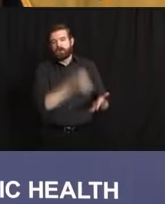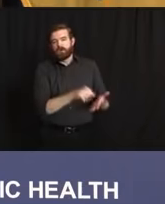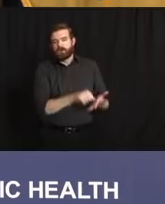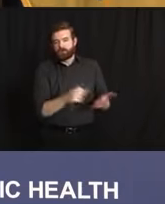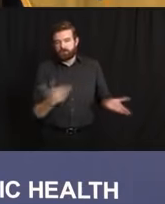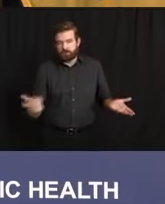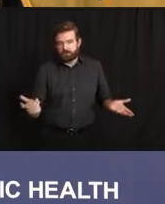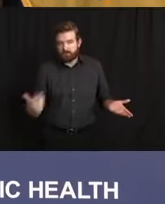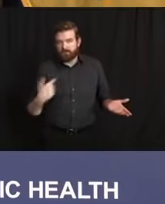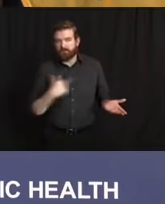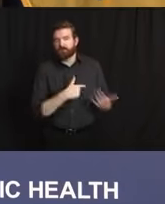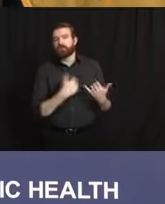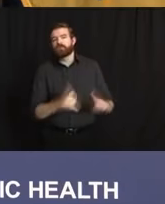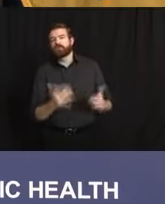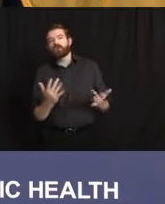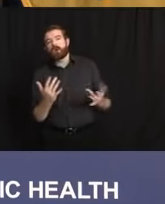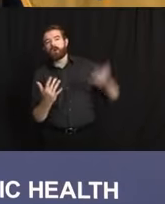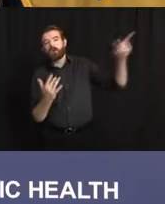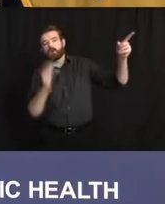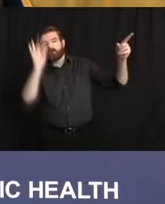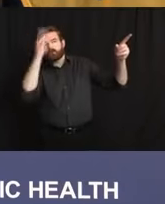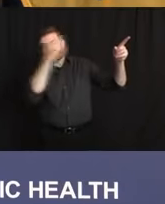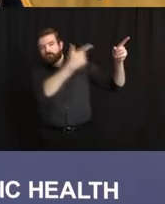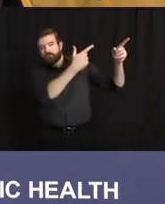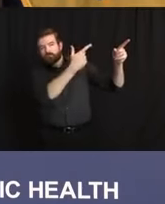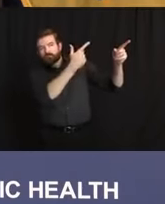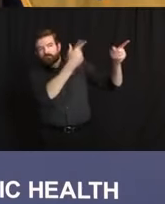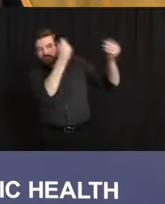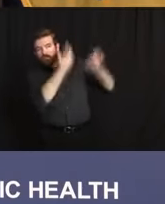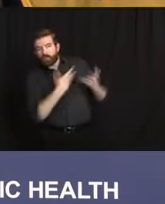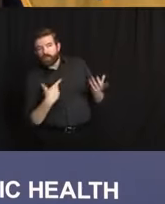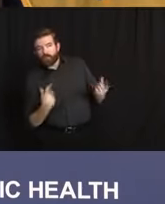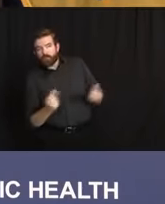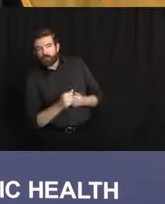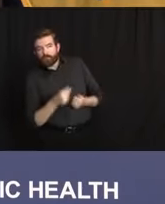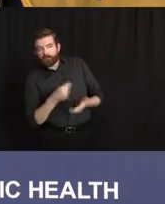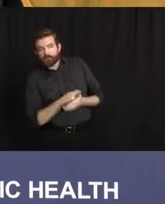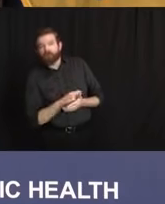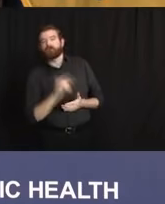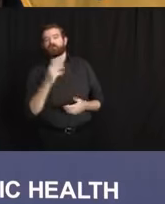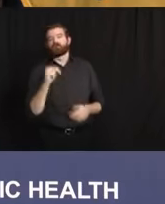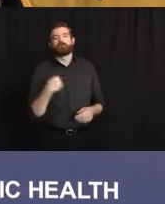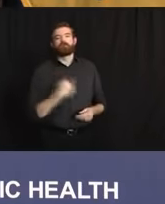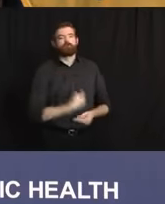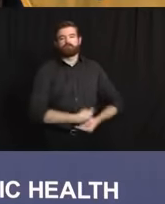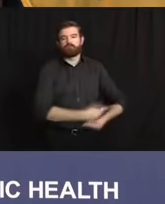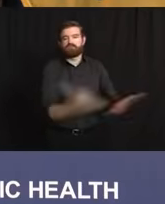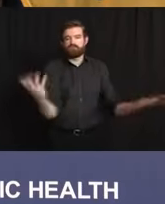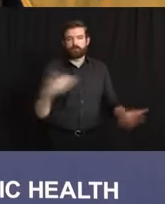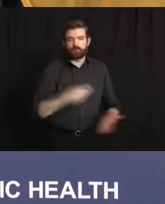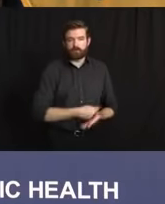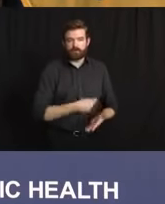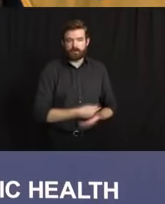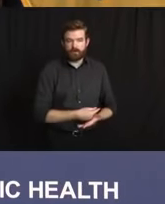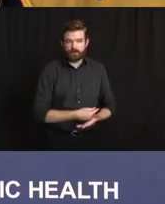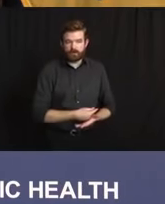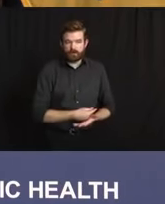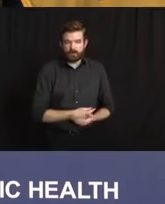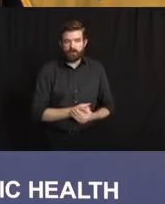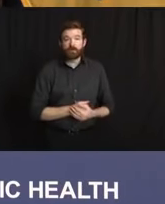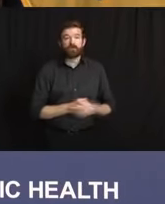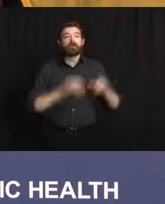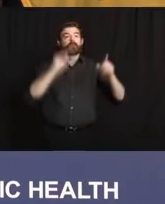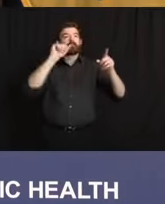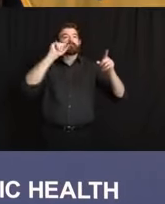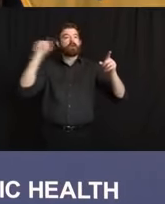those monies. Matt, would you add anything to that? Yeah, and I would note that we presented the legislature, including in a private briefing,